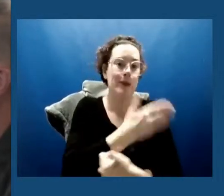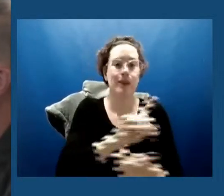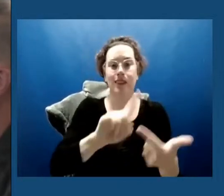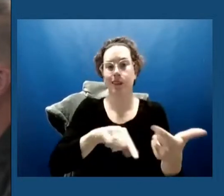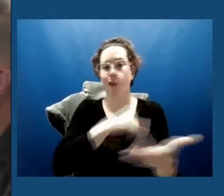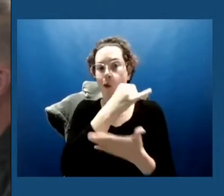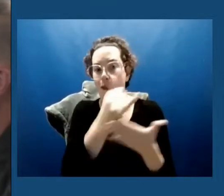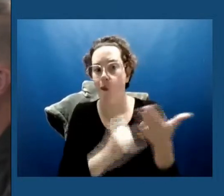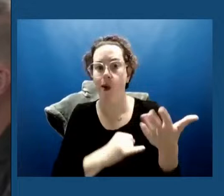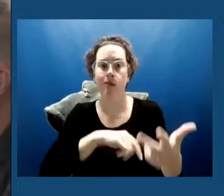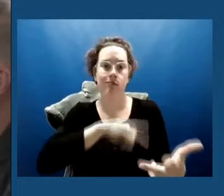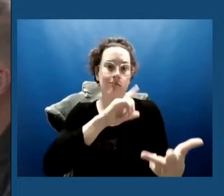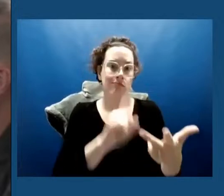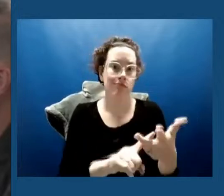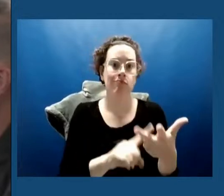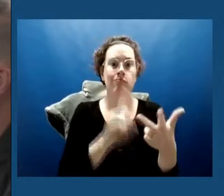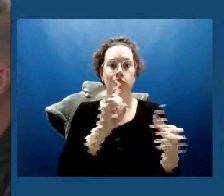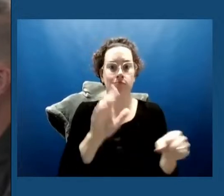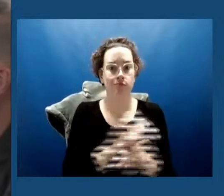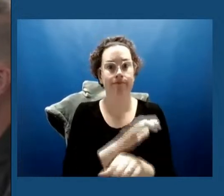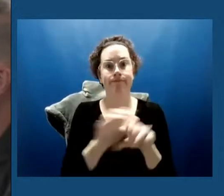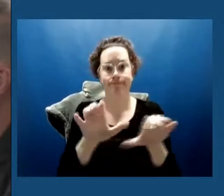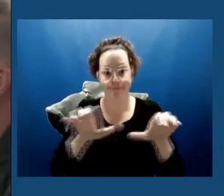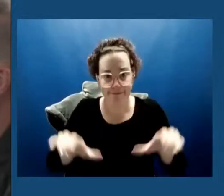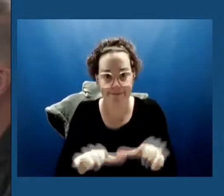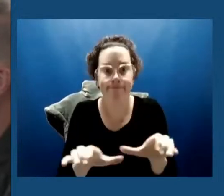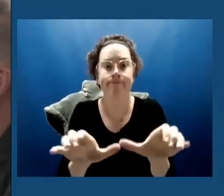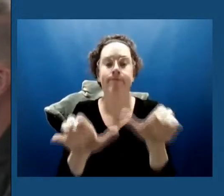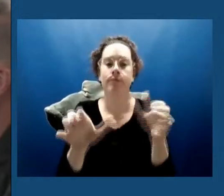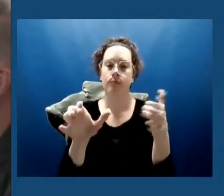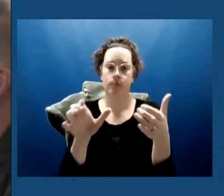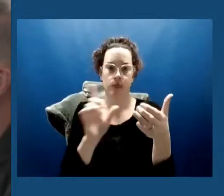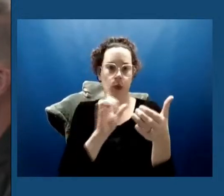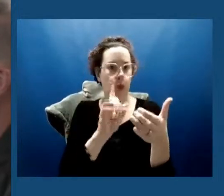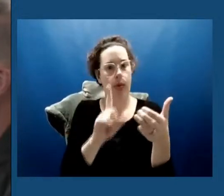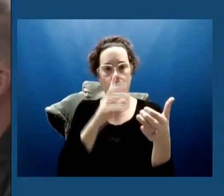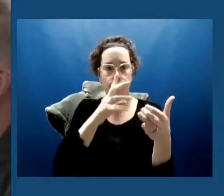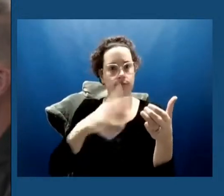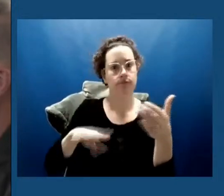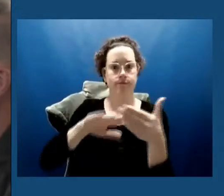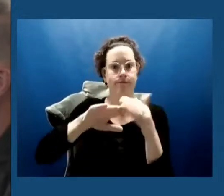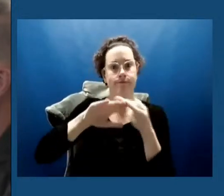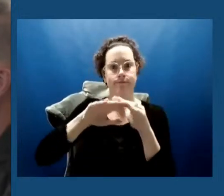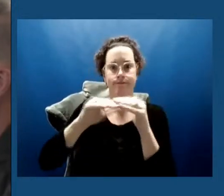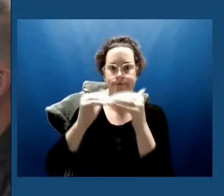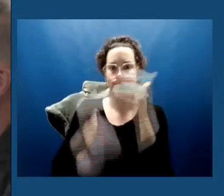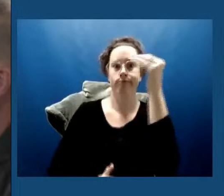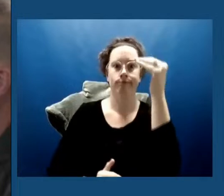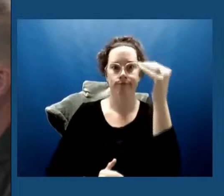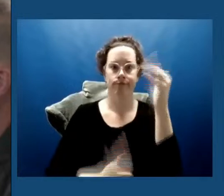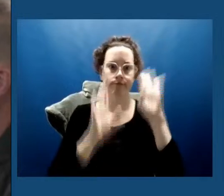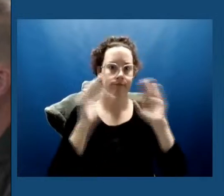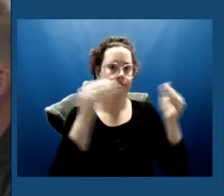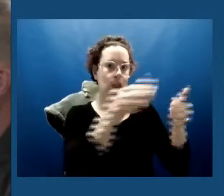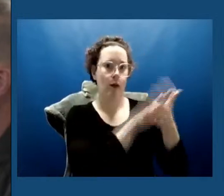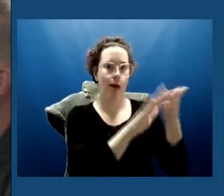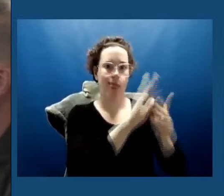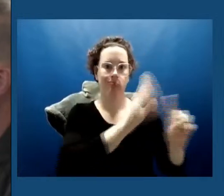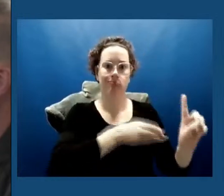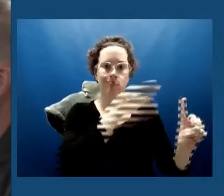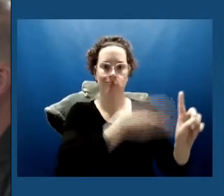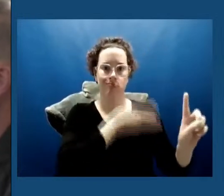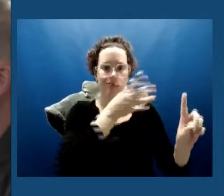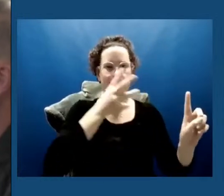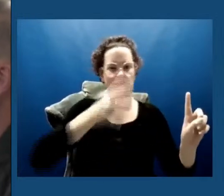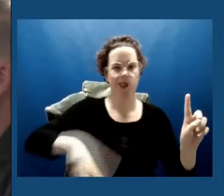right? All the hands-on stuff has been really sucked out of our schools, and we're busy putting